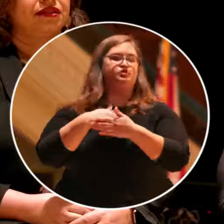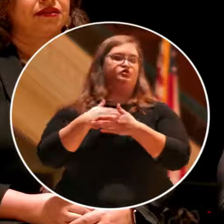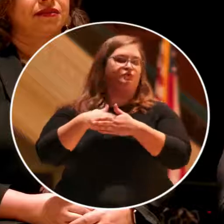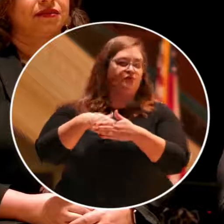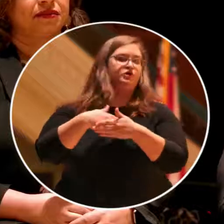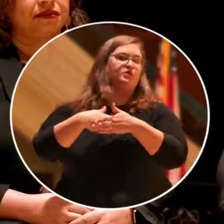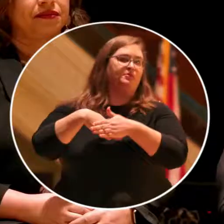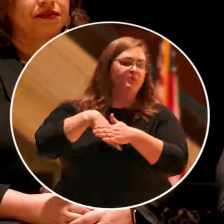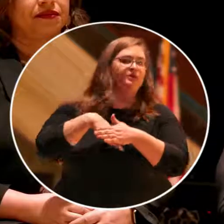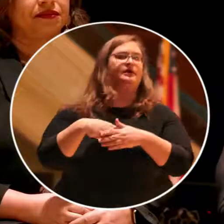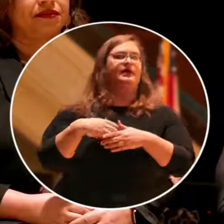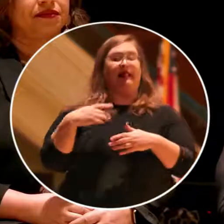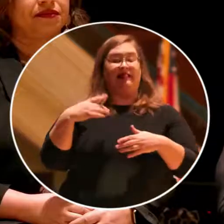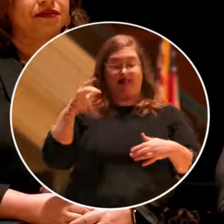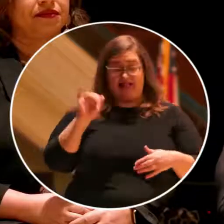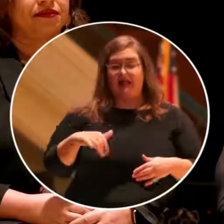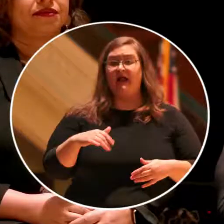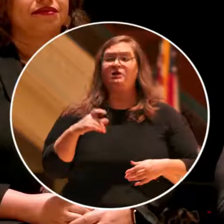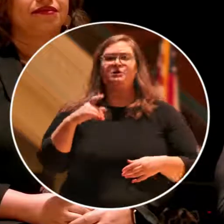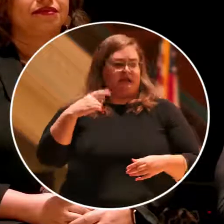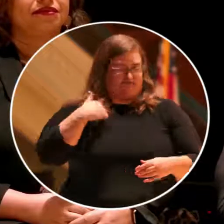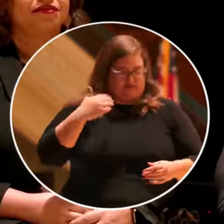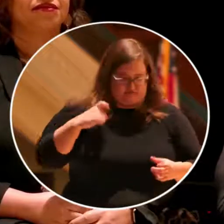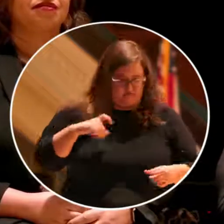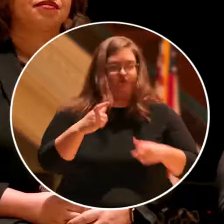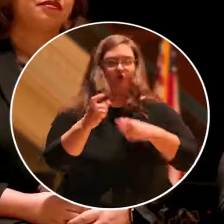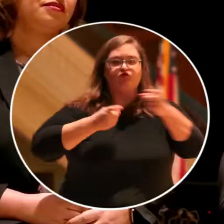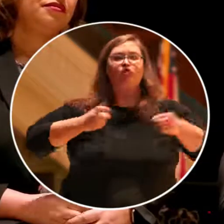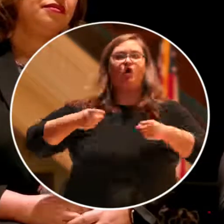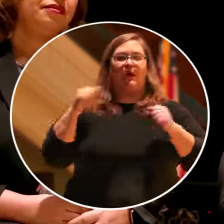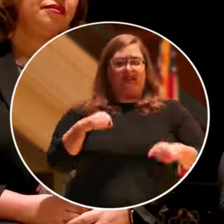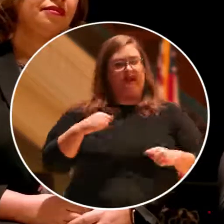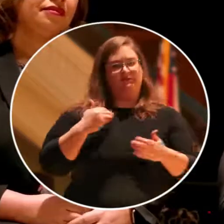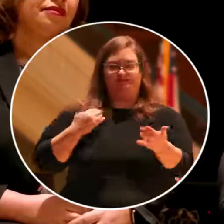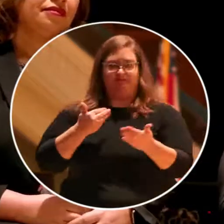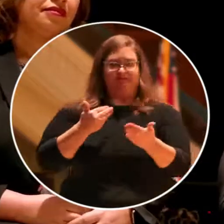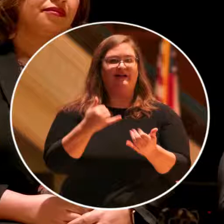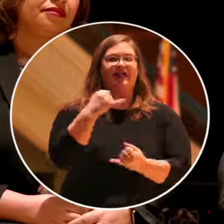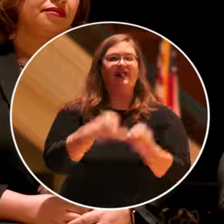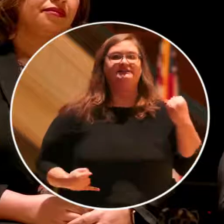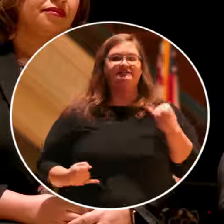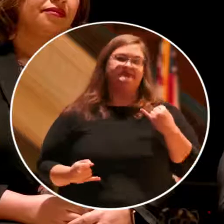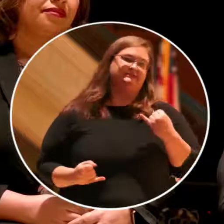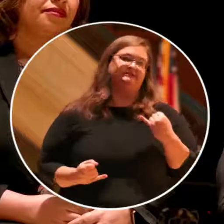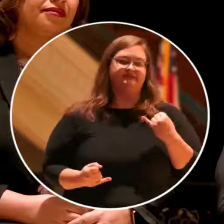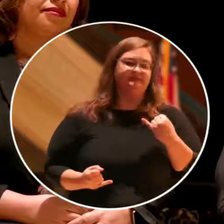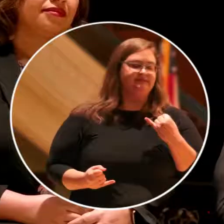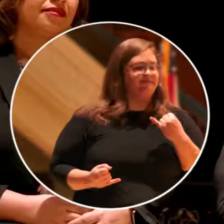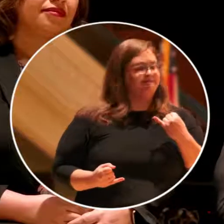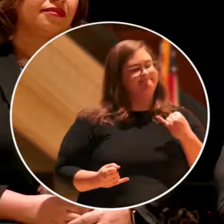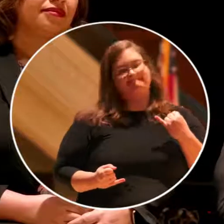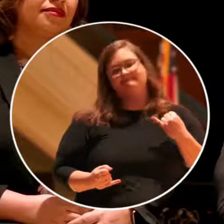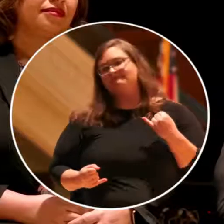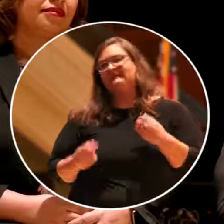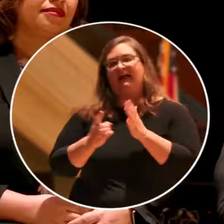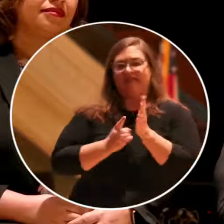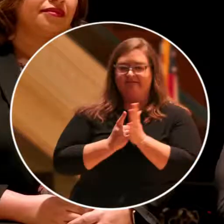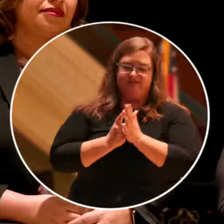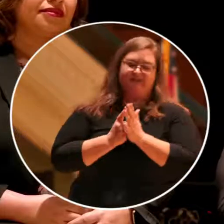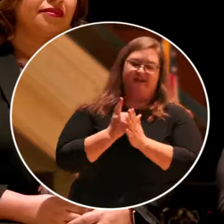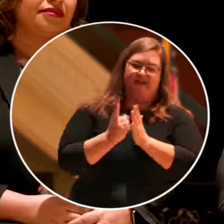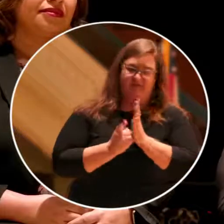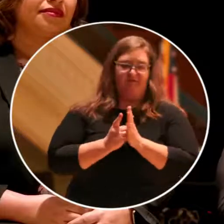to be when I felt some relief, some control. It meant I was near the end. But after all those hours of